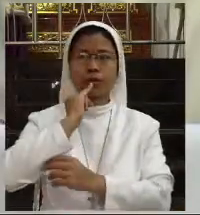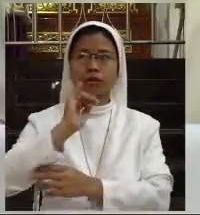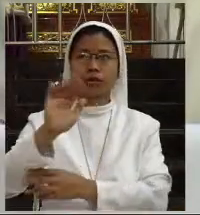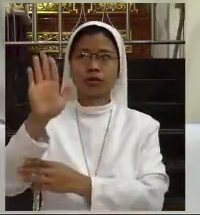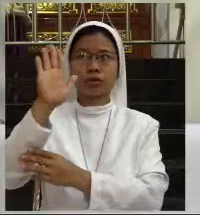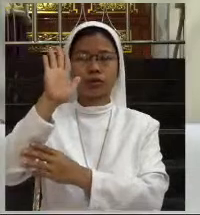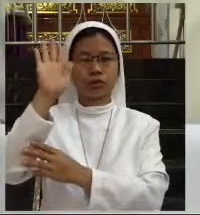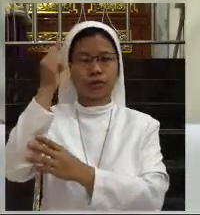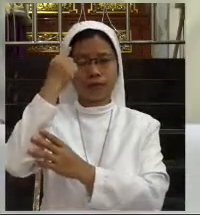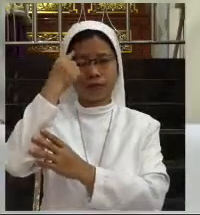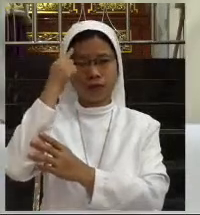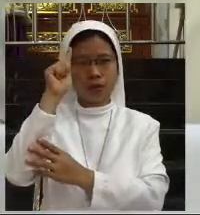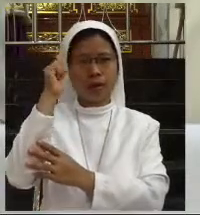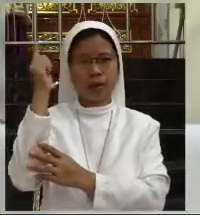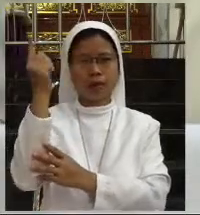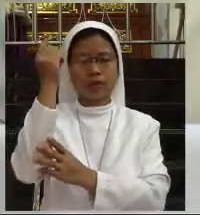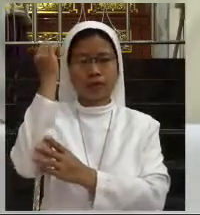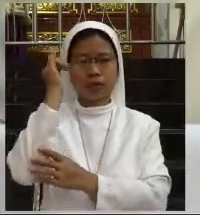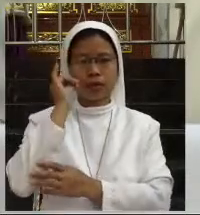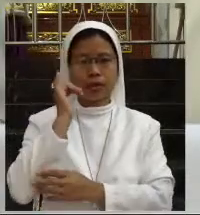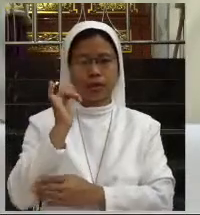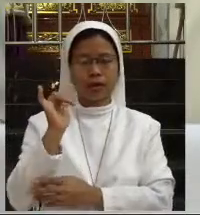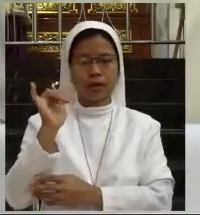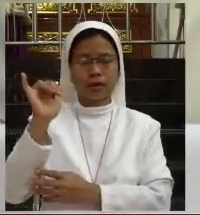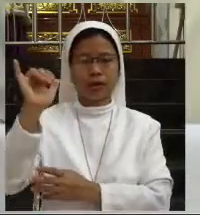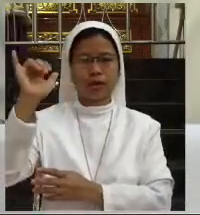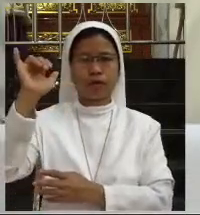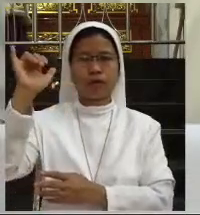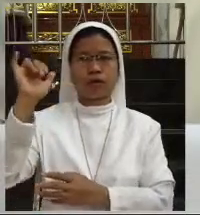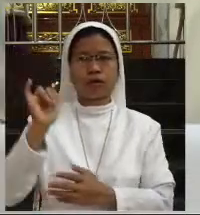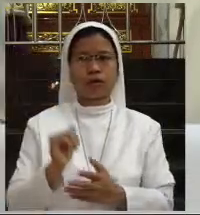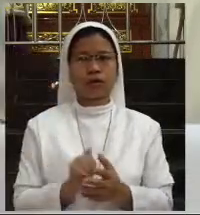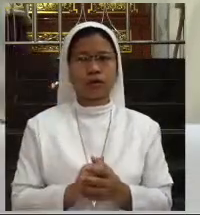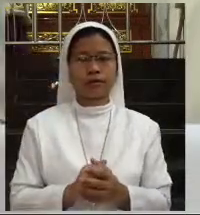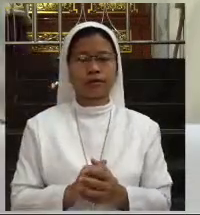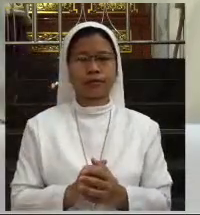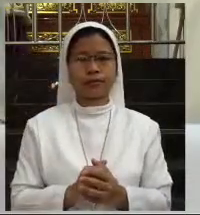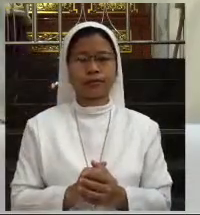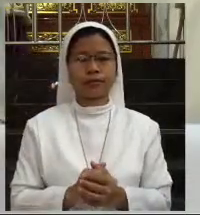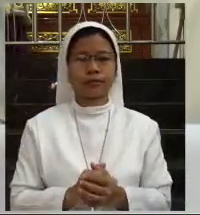yours, forever and ever.